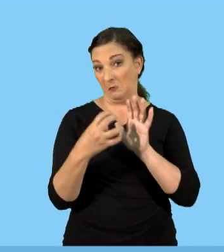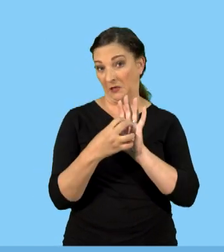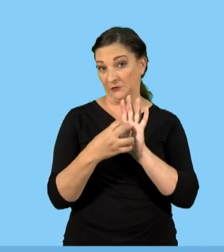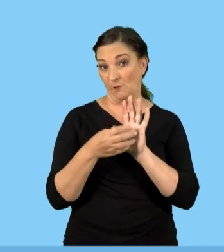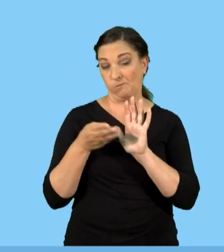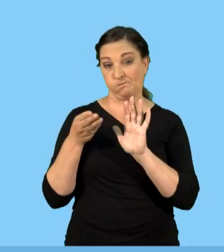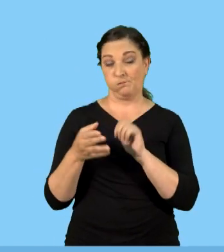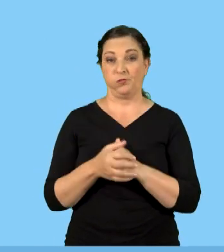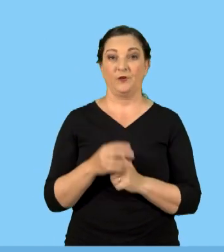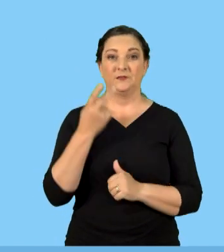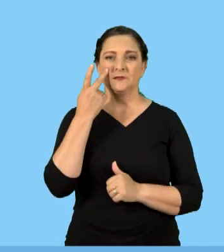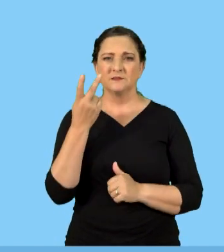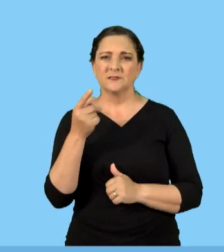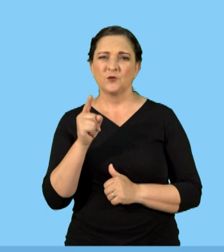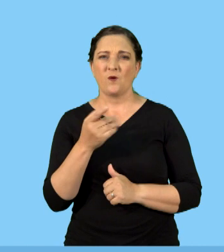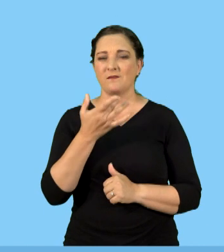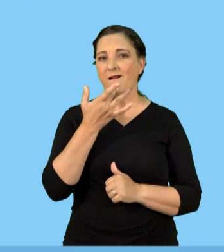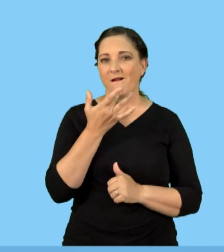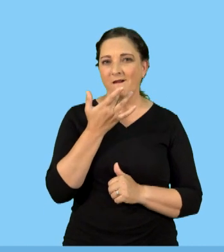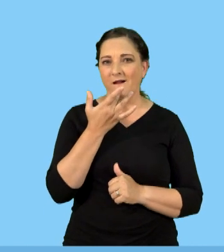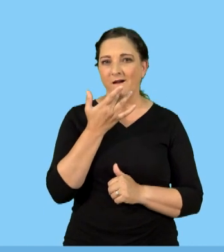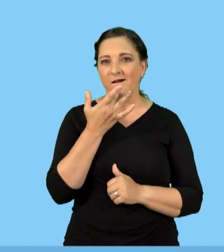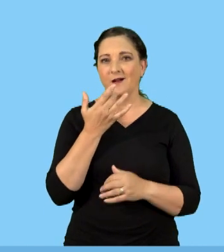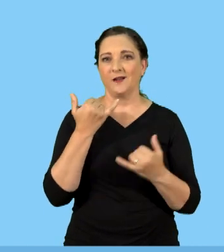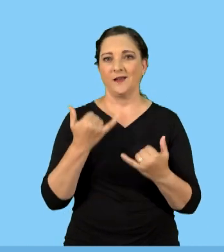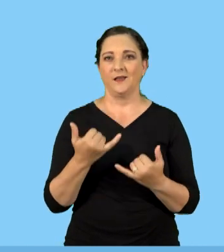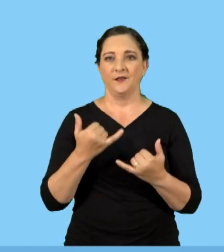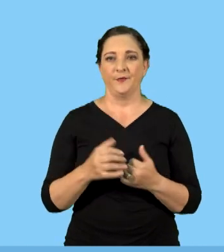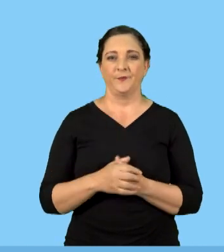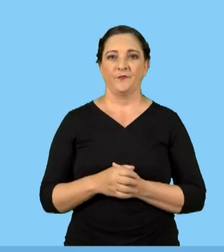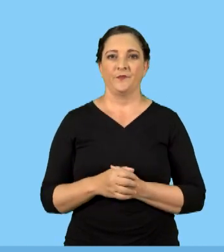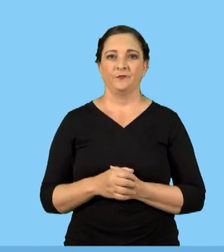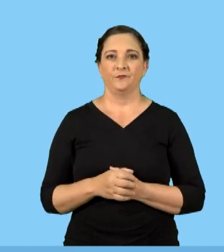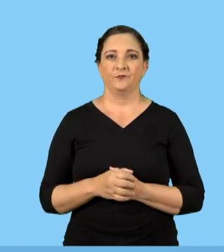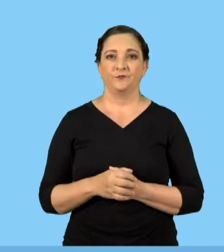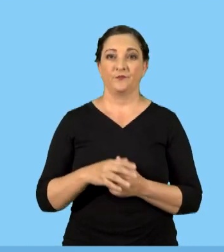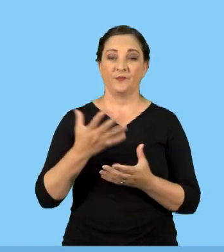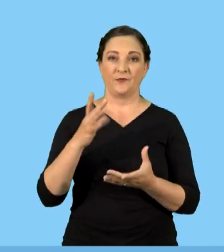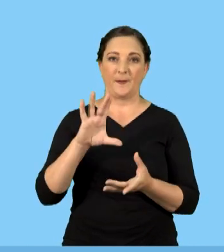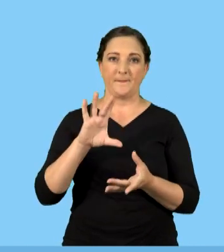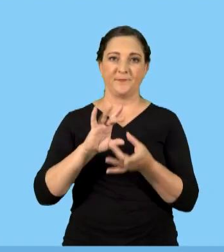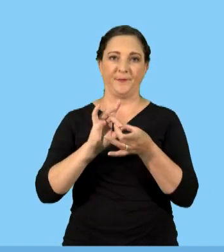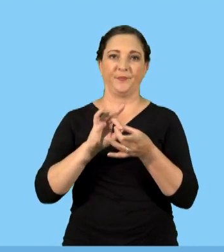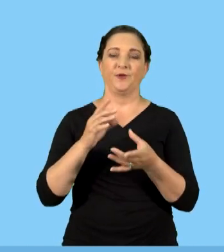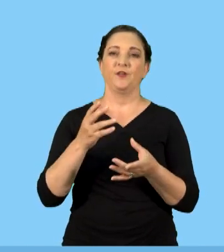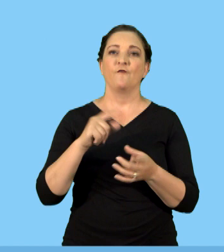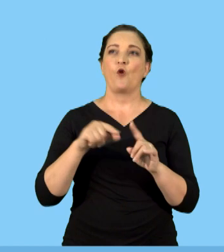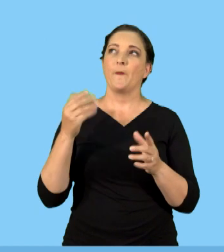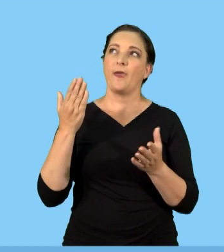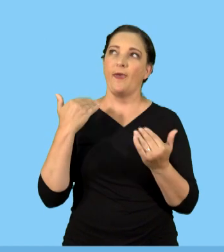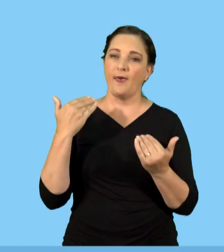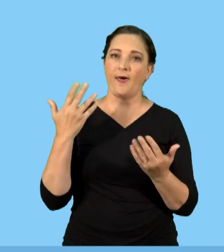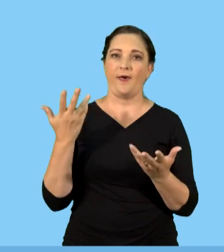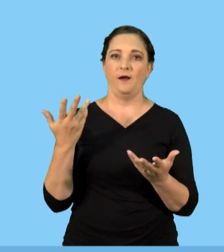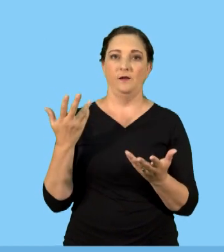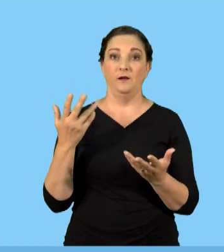So on this picture that we have here, we have our metal, our iron substance that is going to be colliding with the